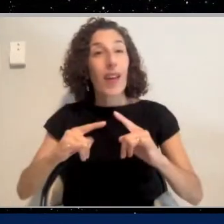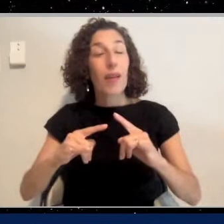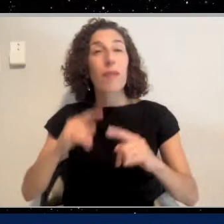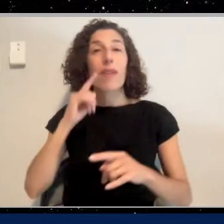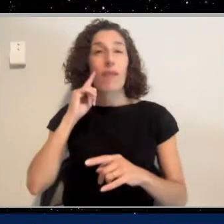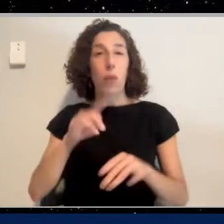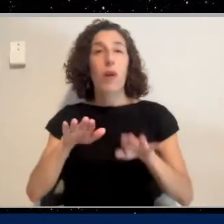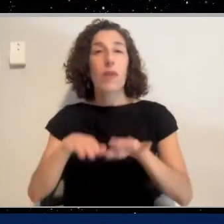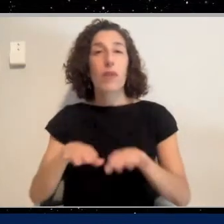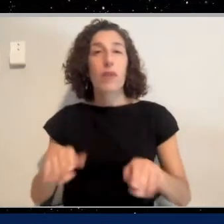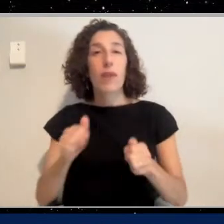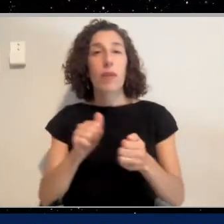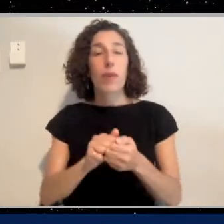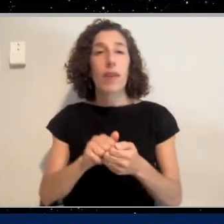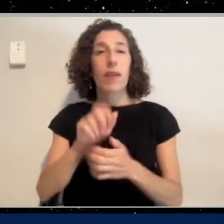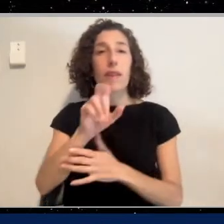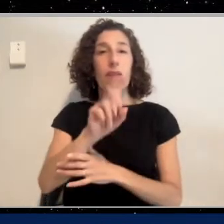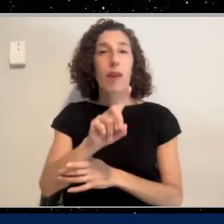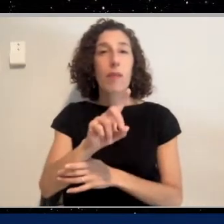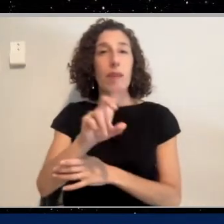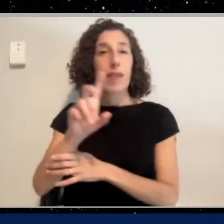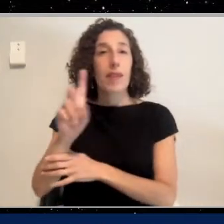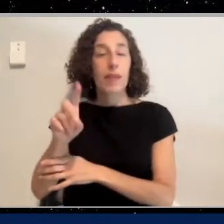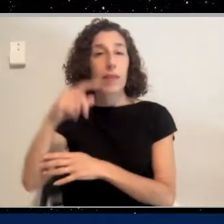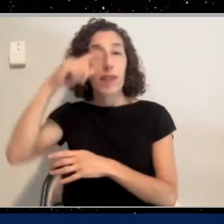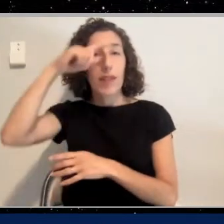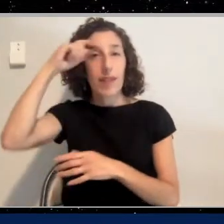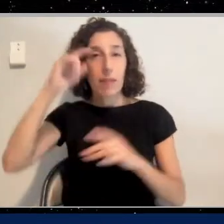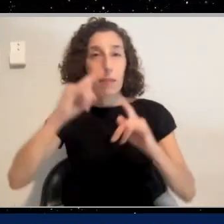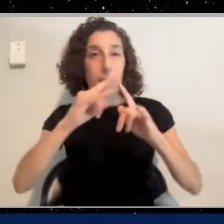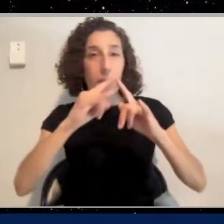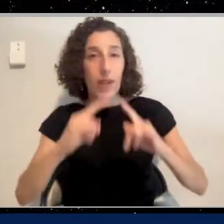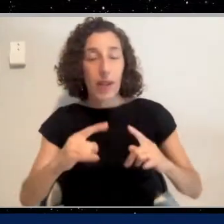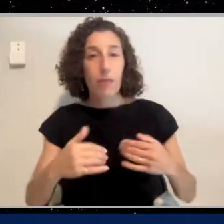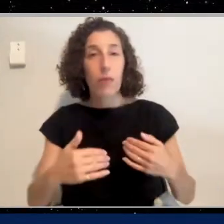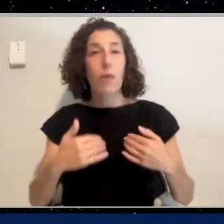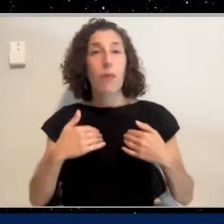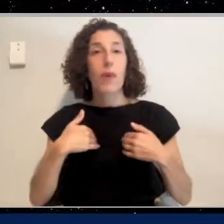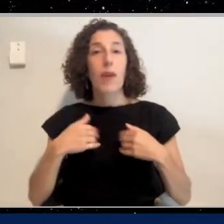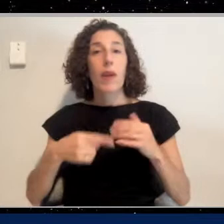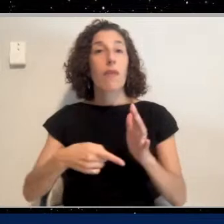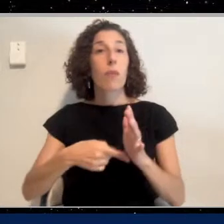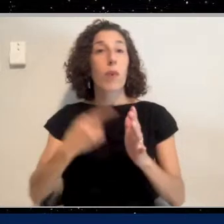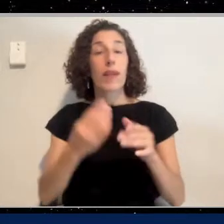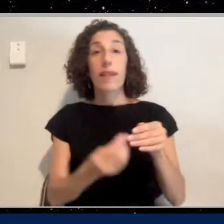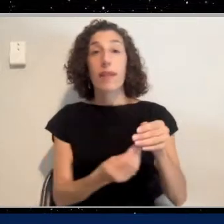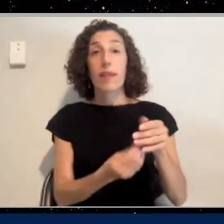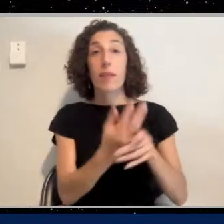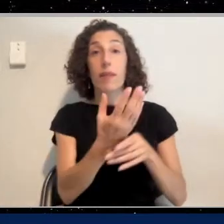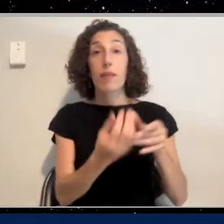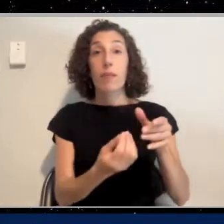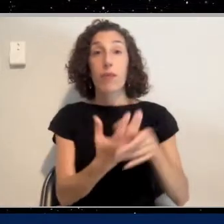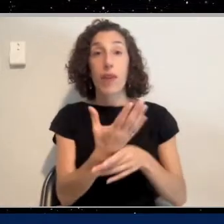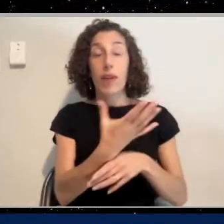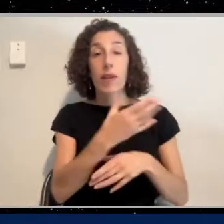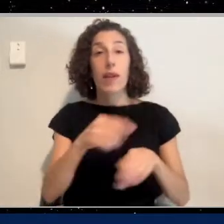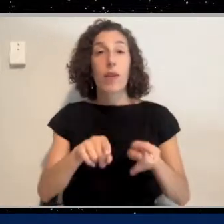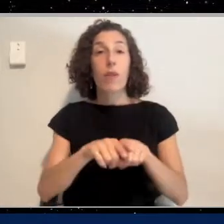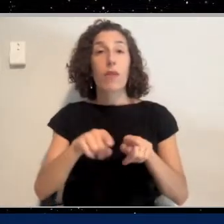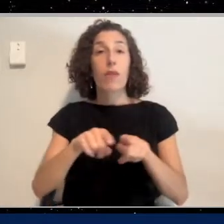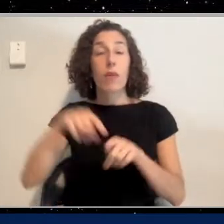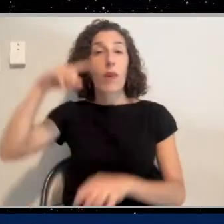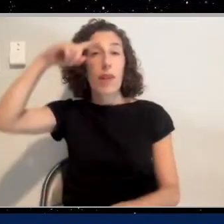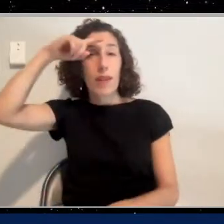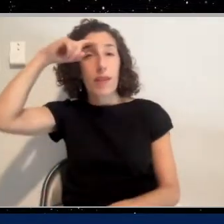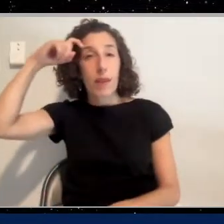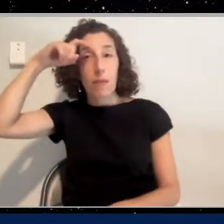developmental disabilities. We do it once in the spring and 2 weeks over the summer. And that's a really